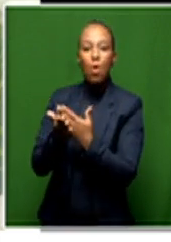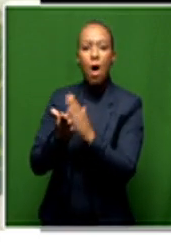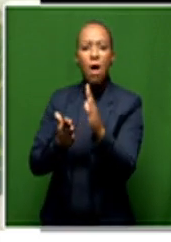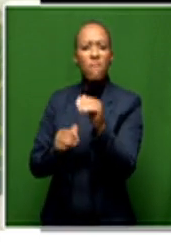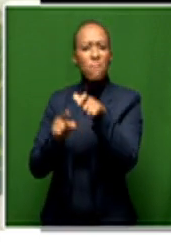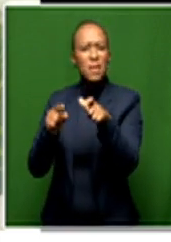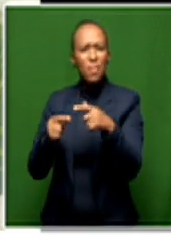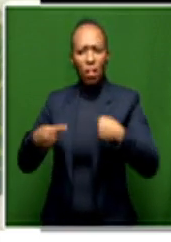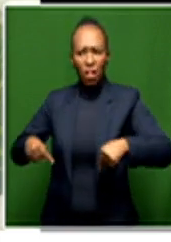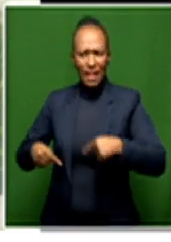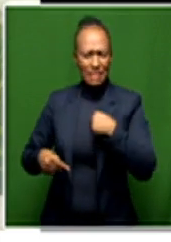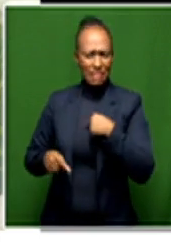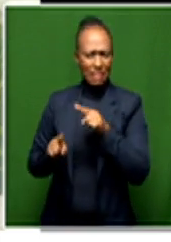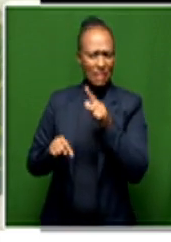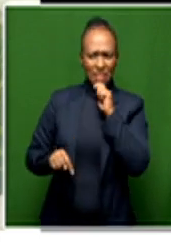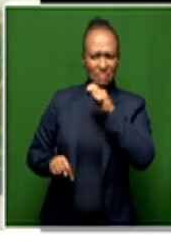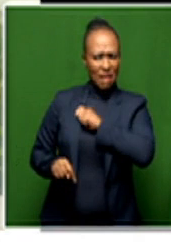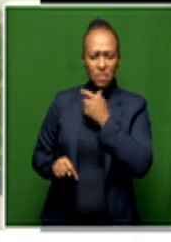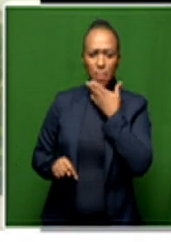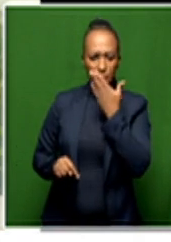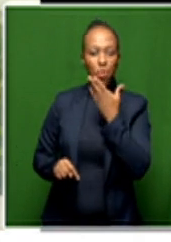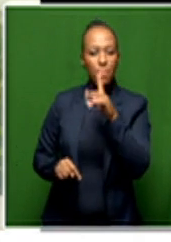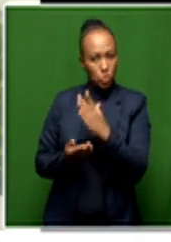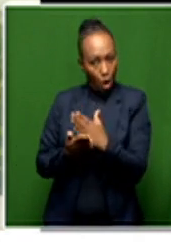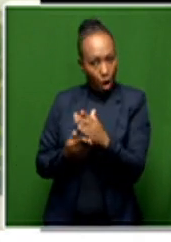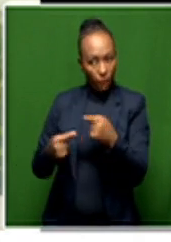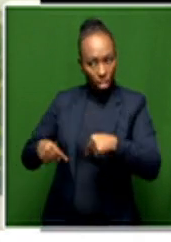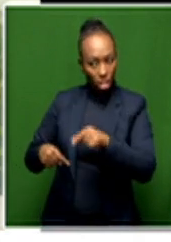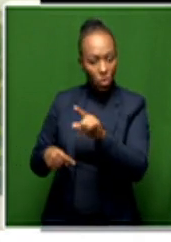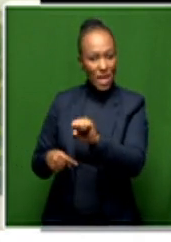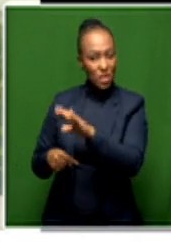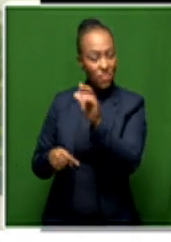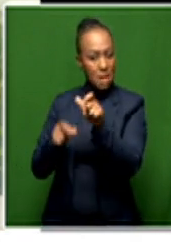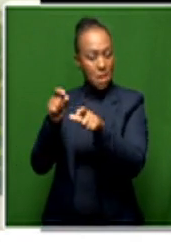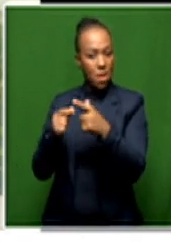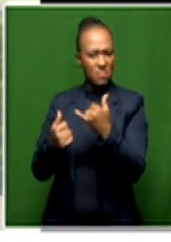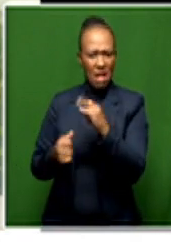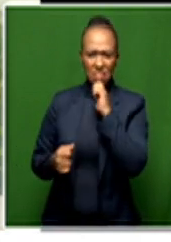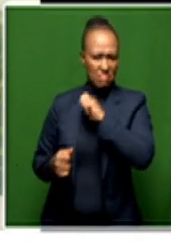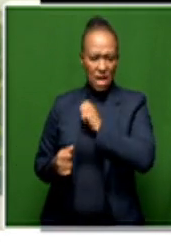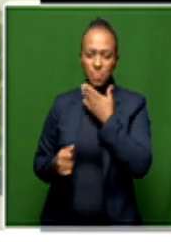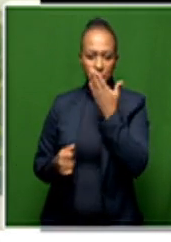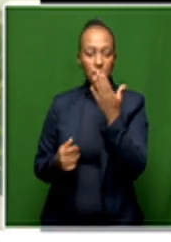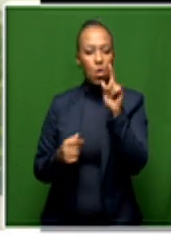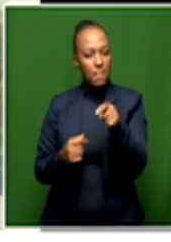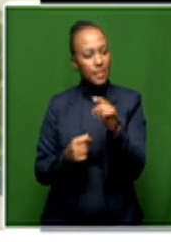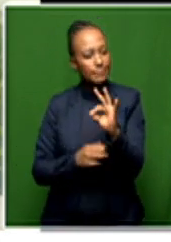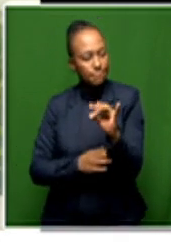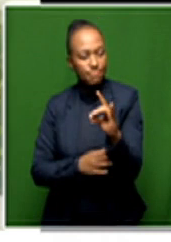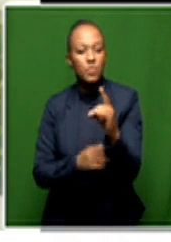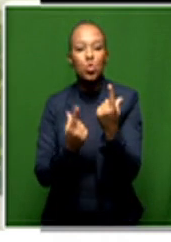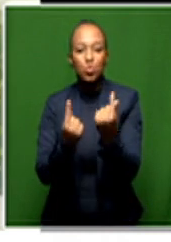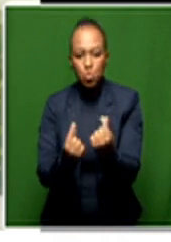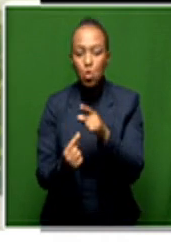of the South Africans, and that has to sit heavily on our shoulders and be a daily reminder of the fact